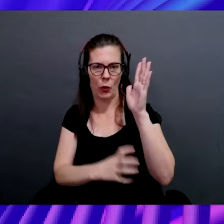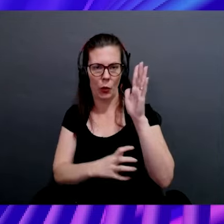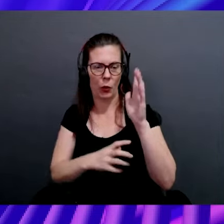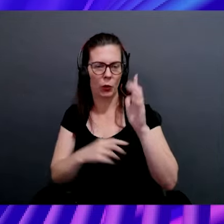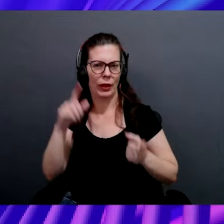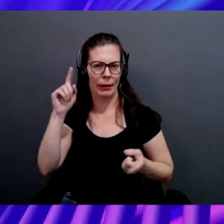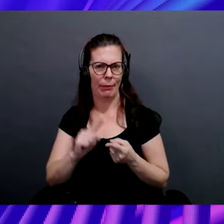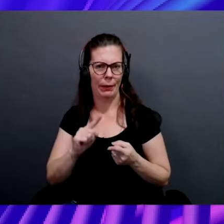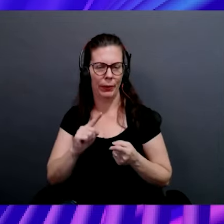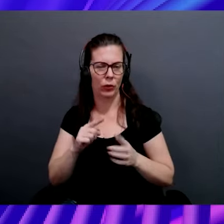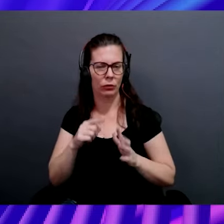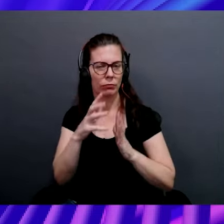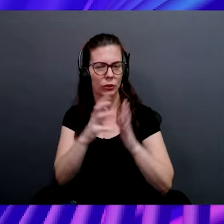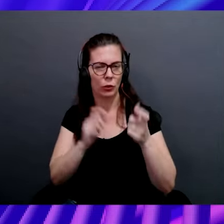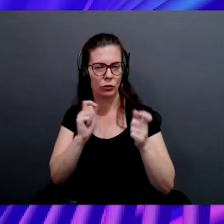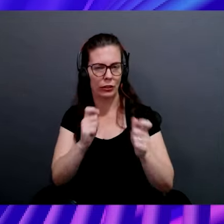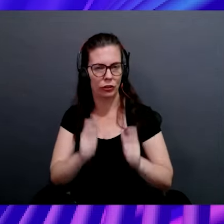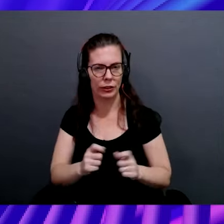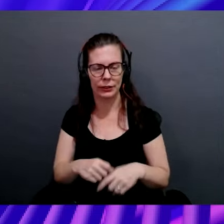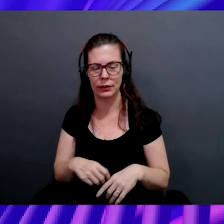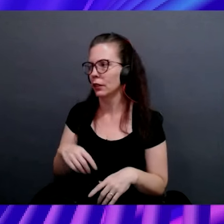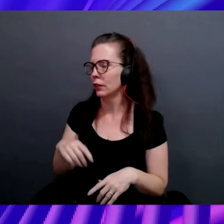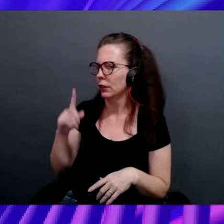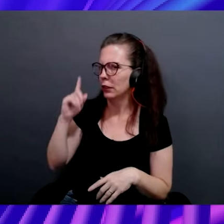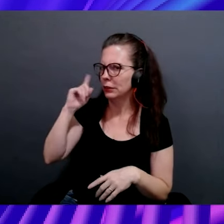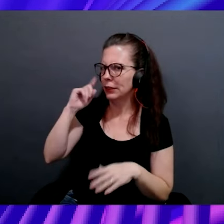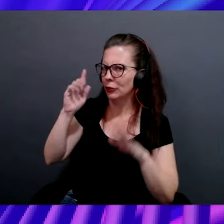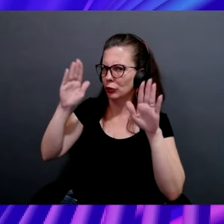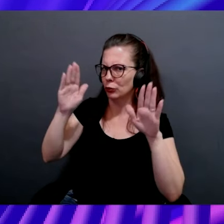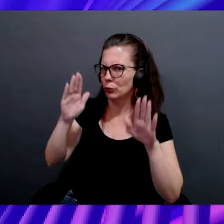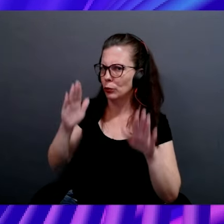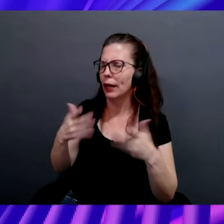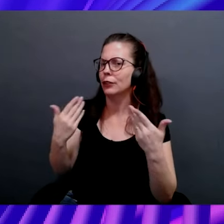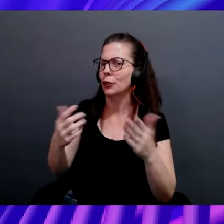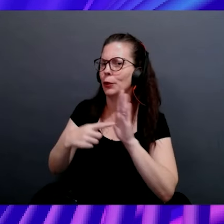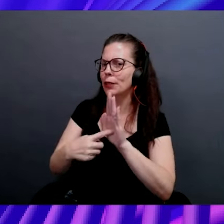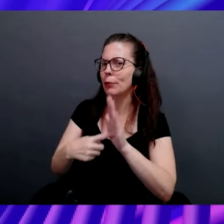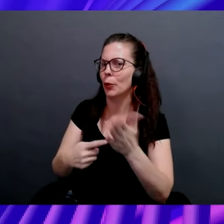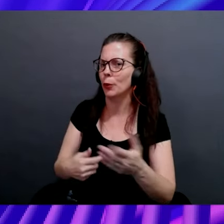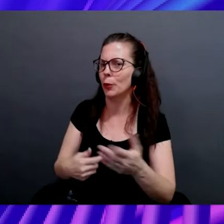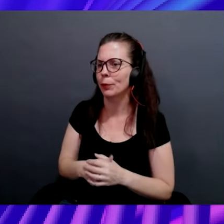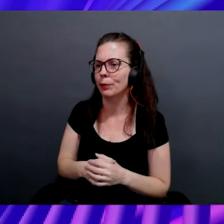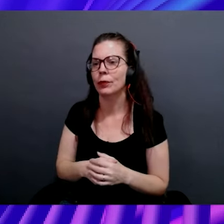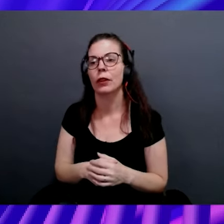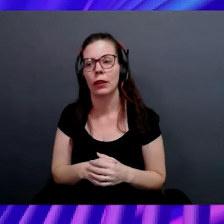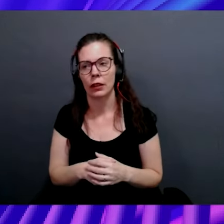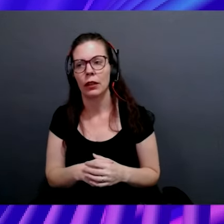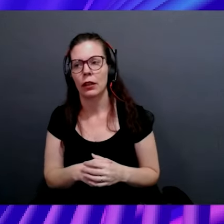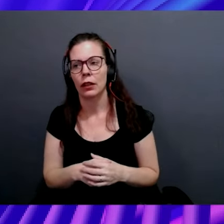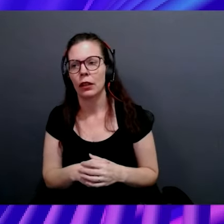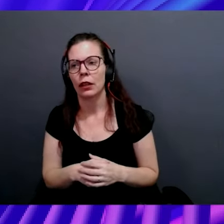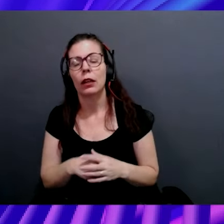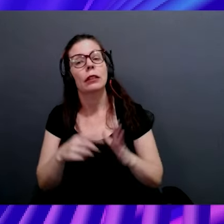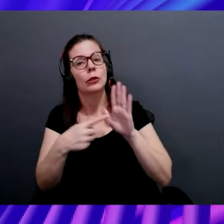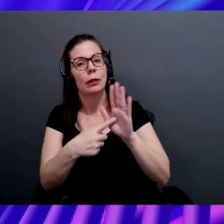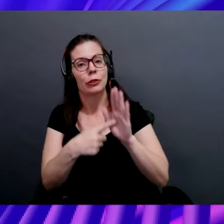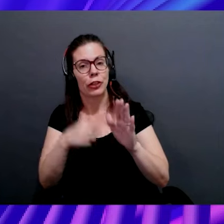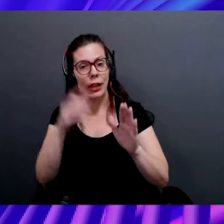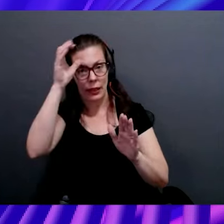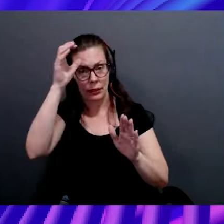Awesome. Yeah, that sounds great. So let's jump into this demo. So to demonstrate the concept